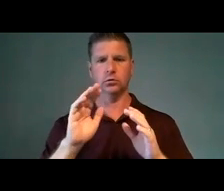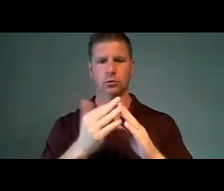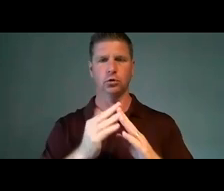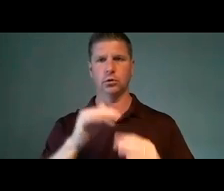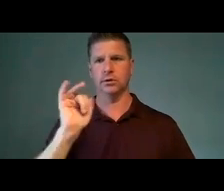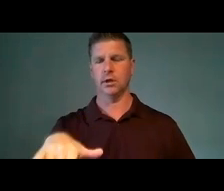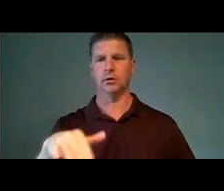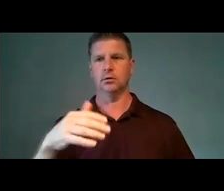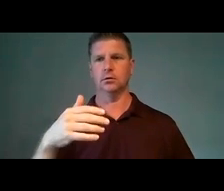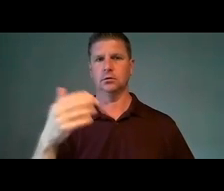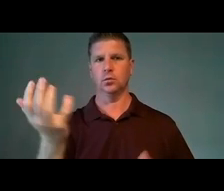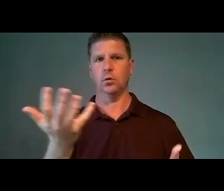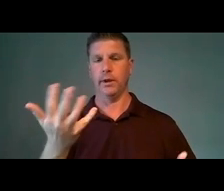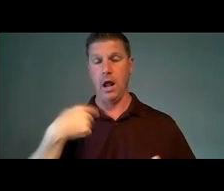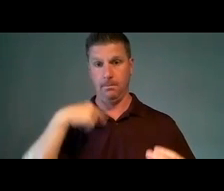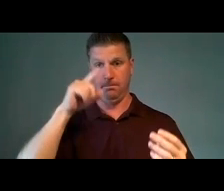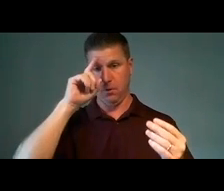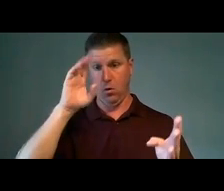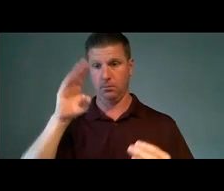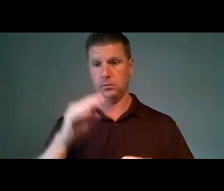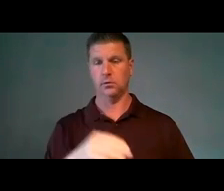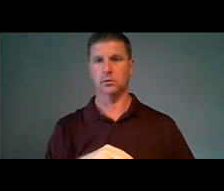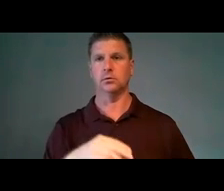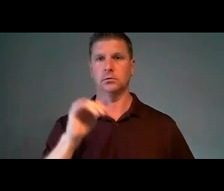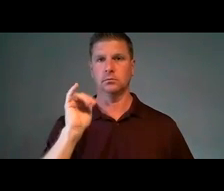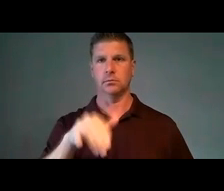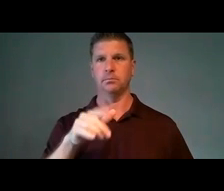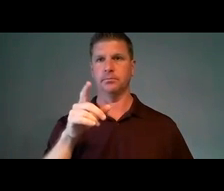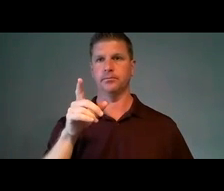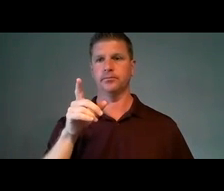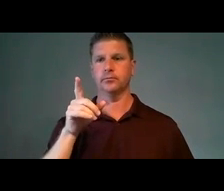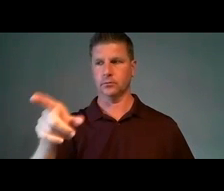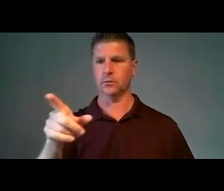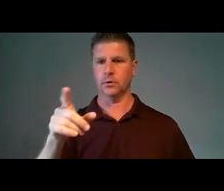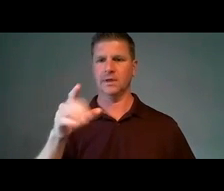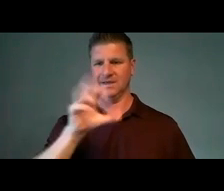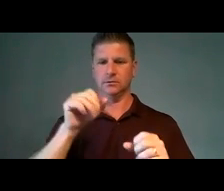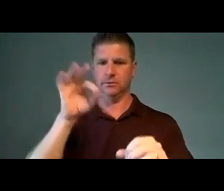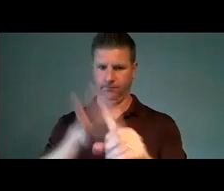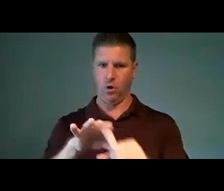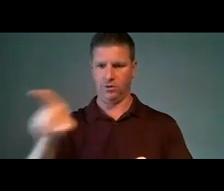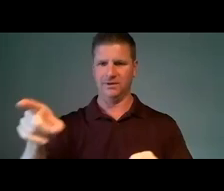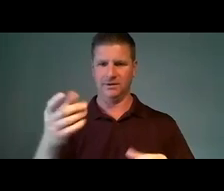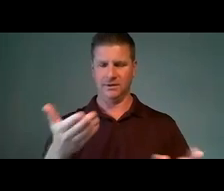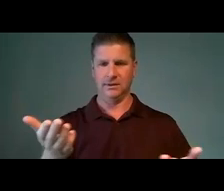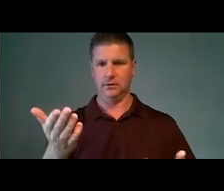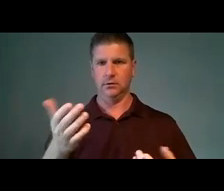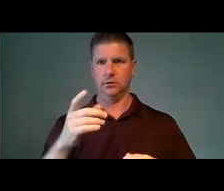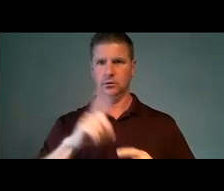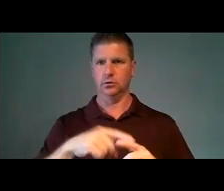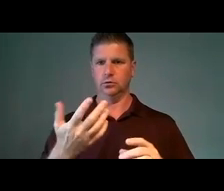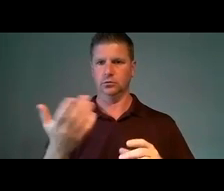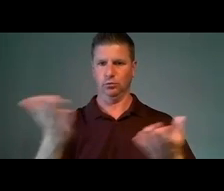what I'm hoping that he does get the votes that he needs to bring this development, because it